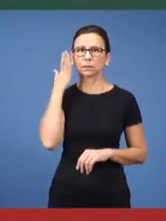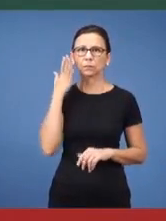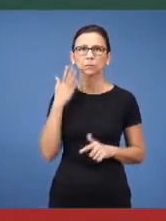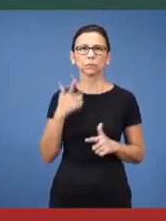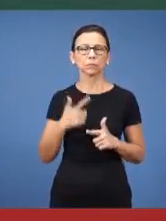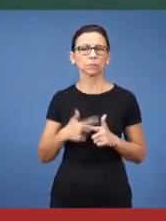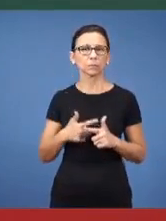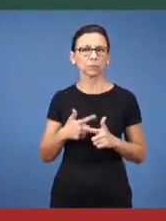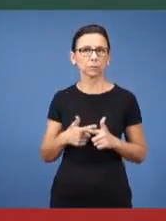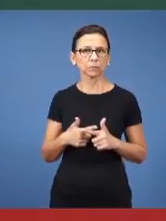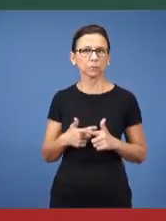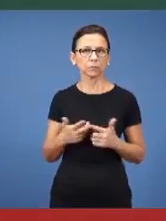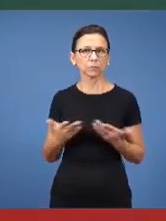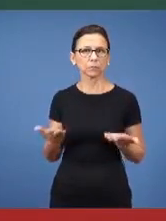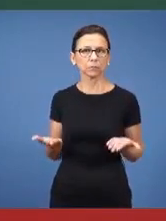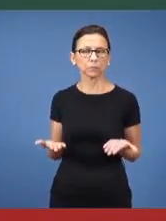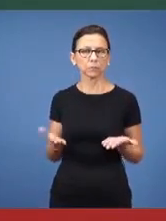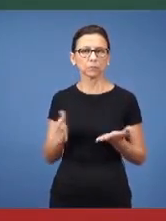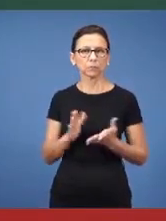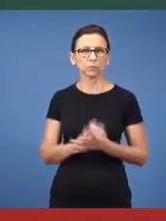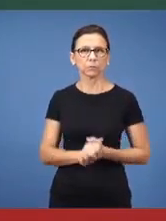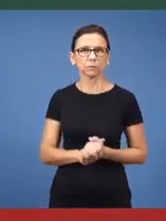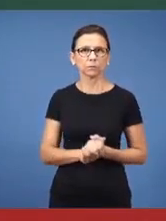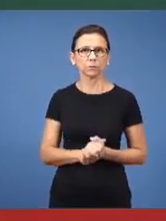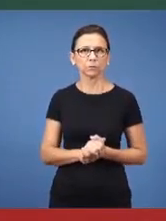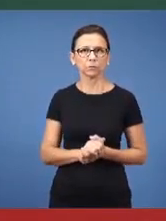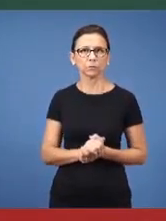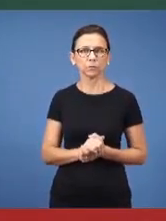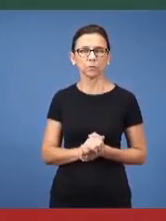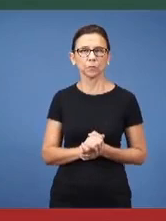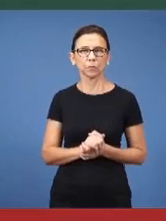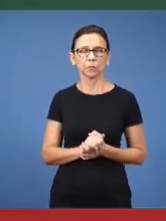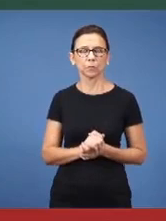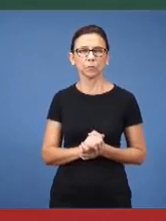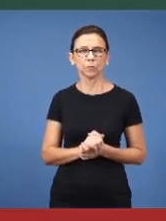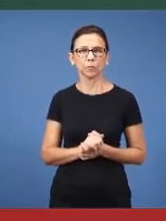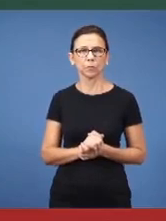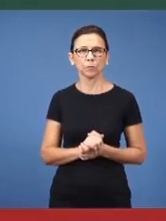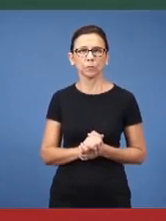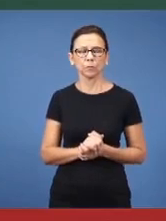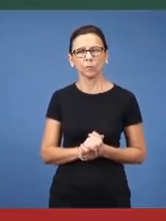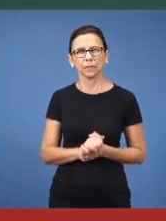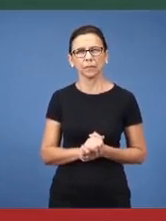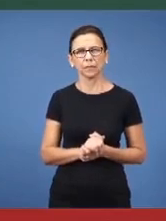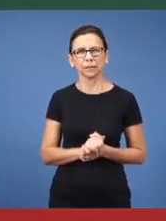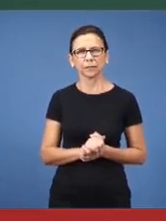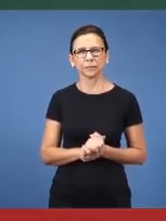revelation. Why? Because the letter lost its effect.